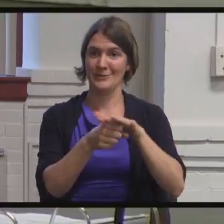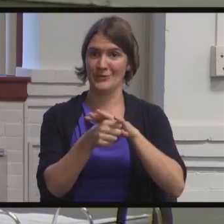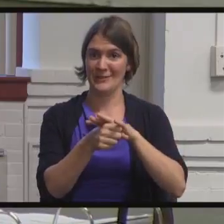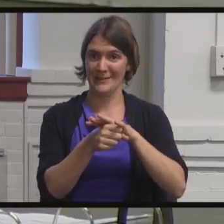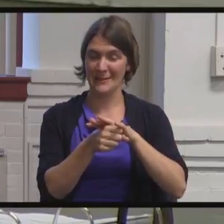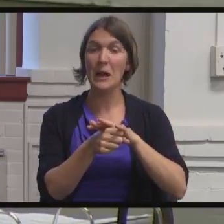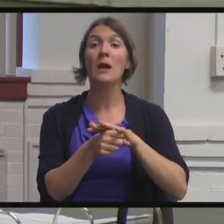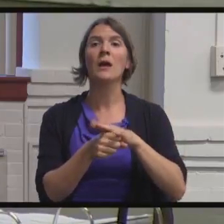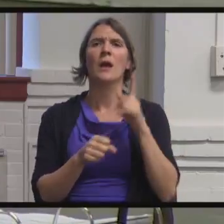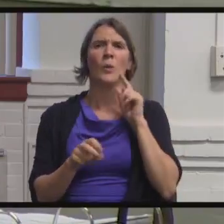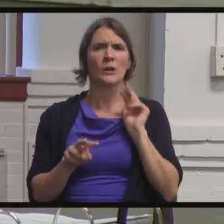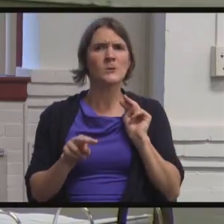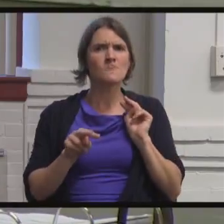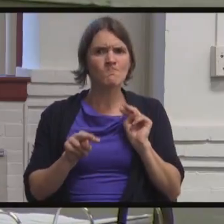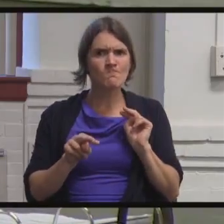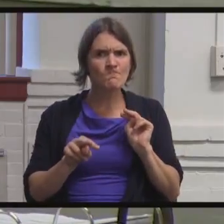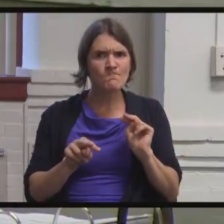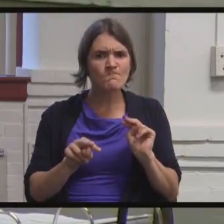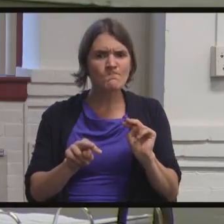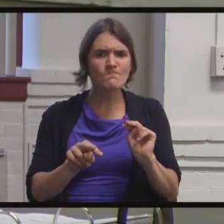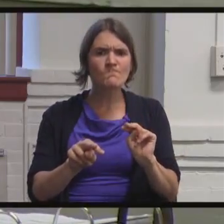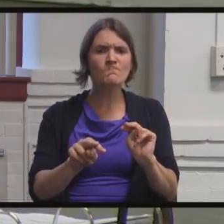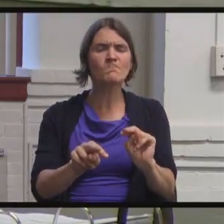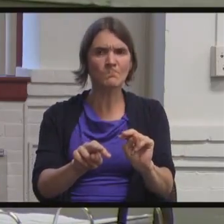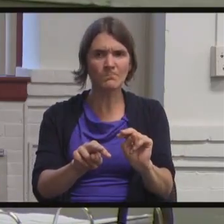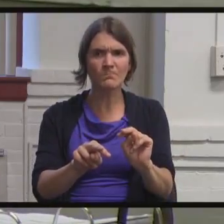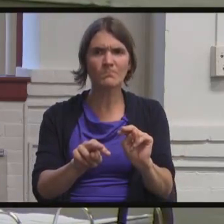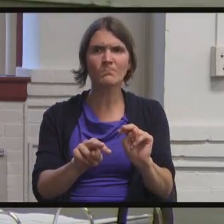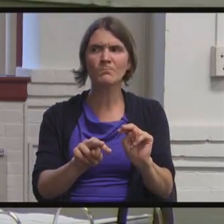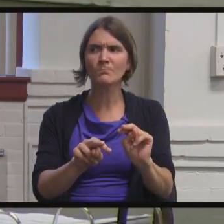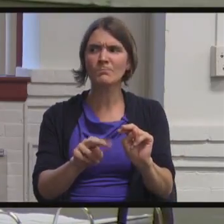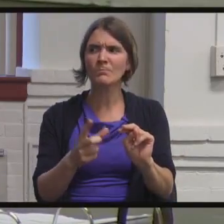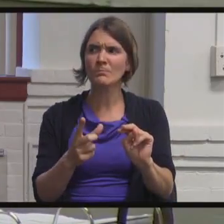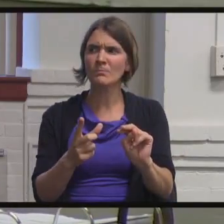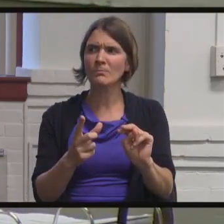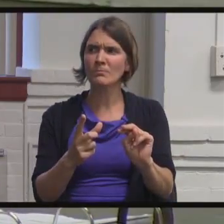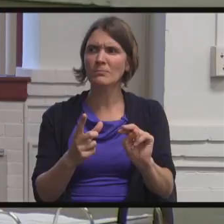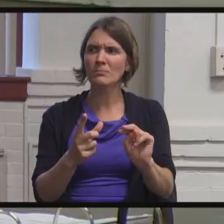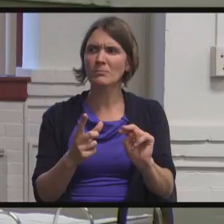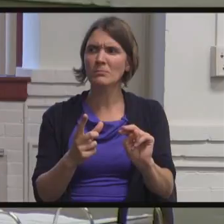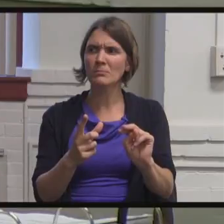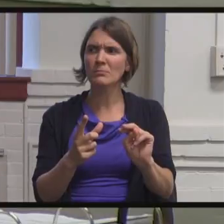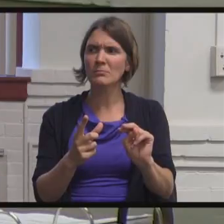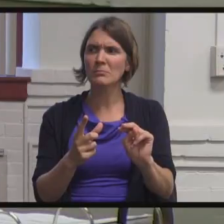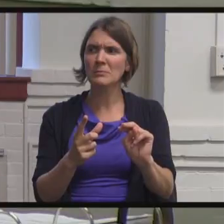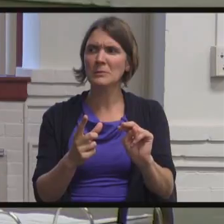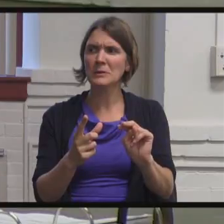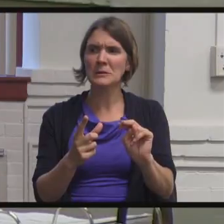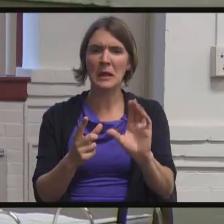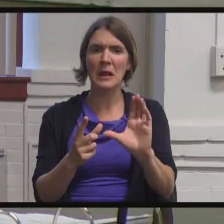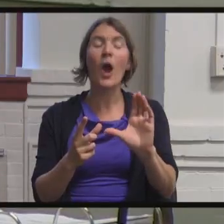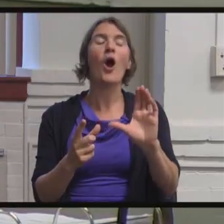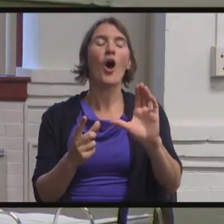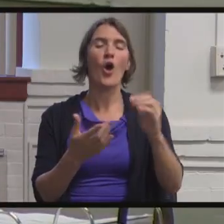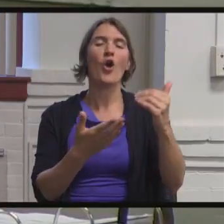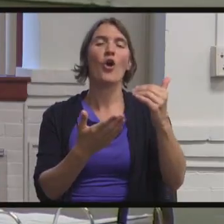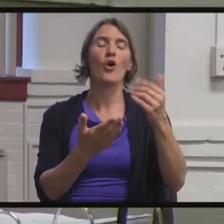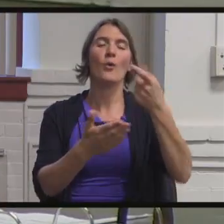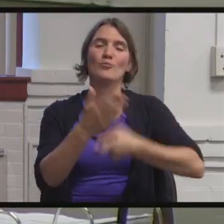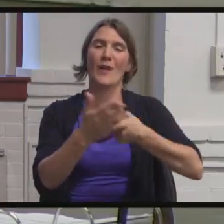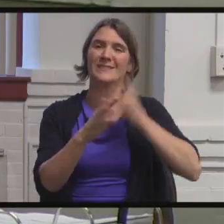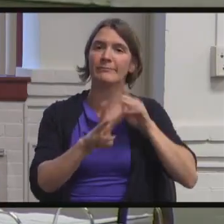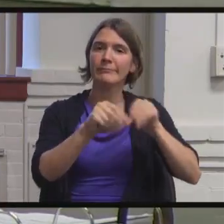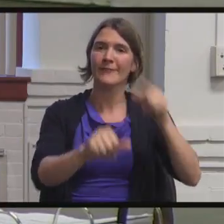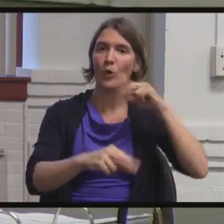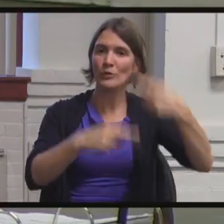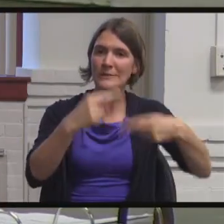We're keeping a close eye on commodity prices and the income from the recycling and at our